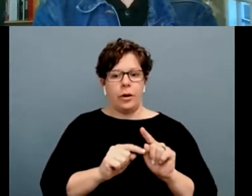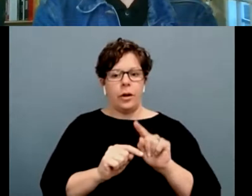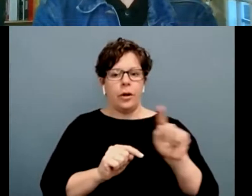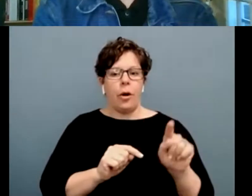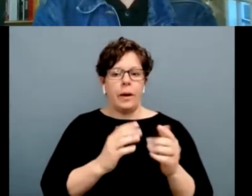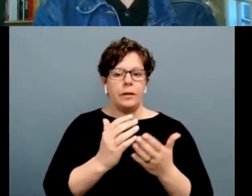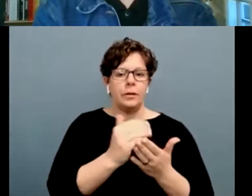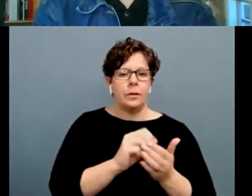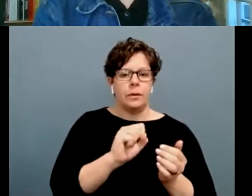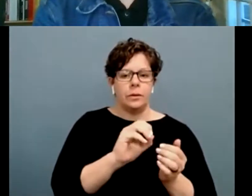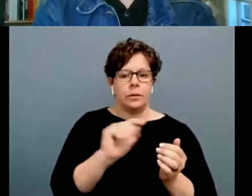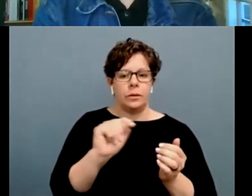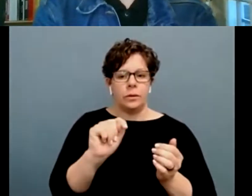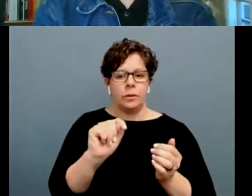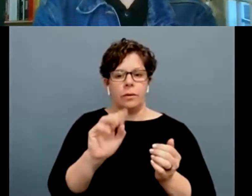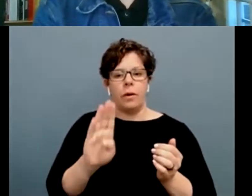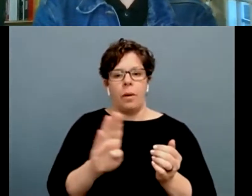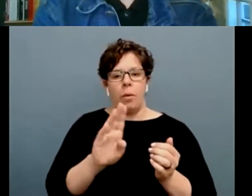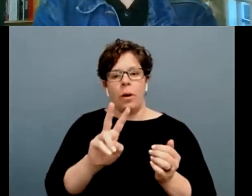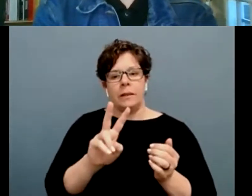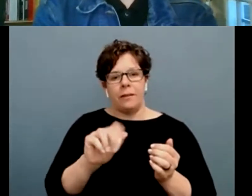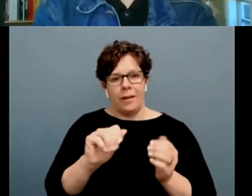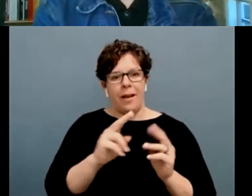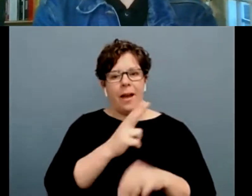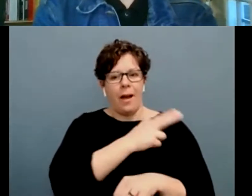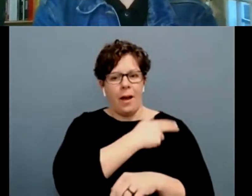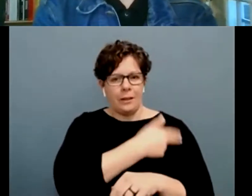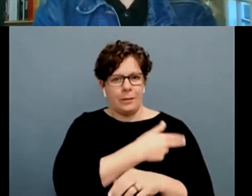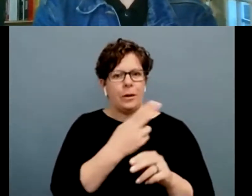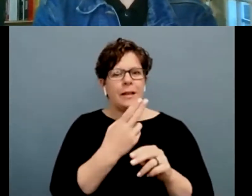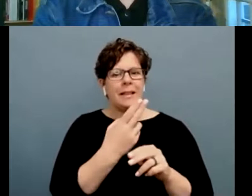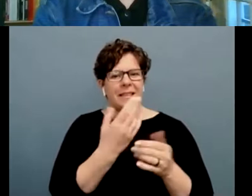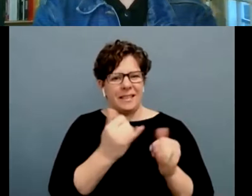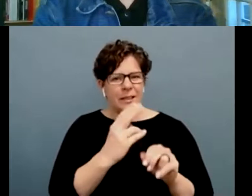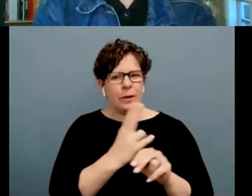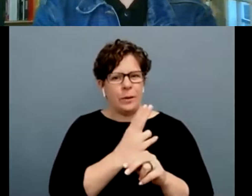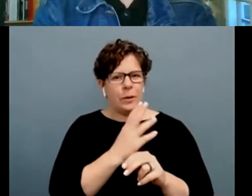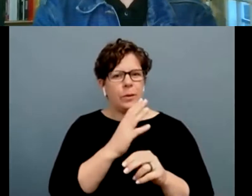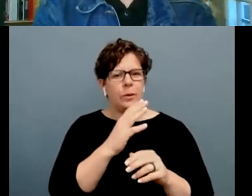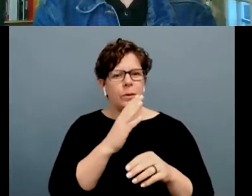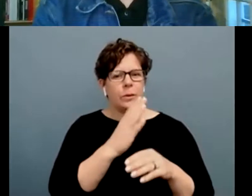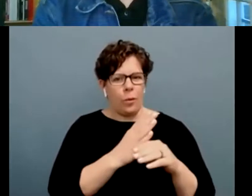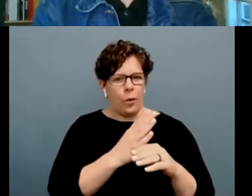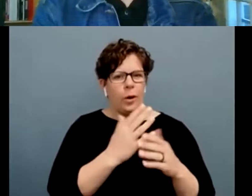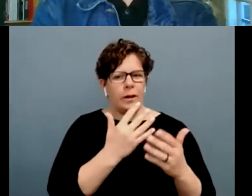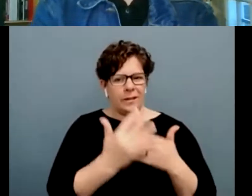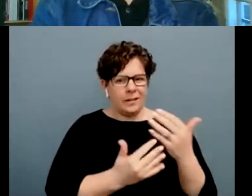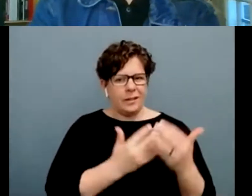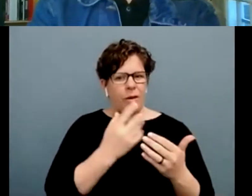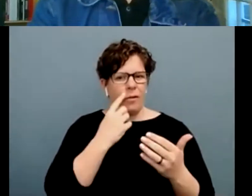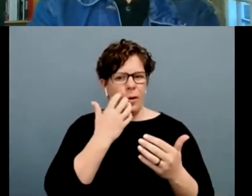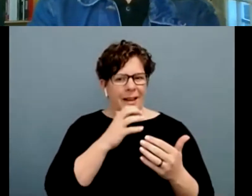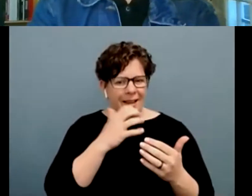from the Boise Veterans Hospital because they were still using wood-burning stoves for heat. And as far